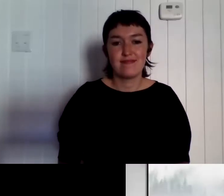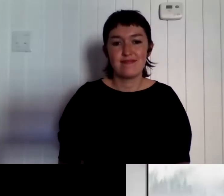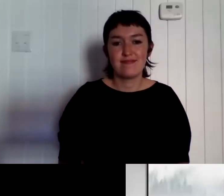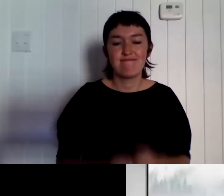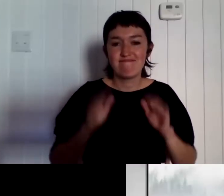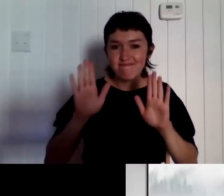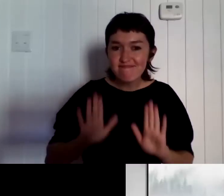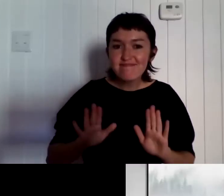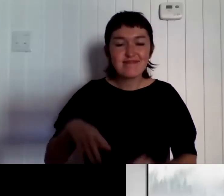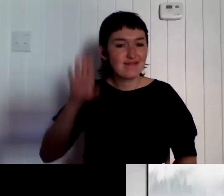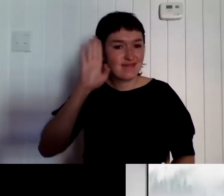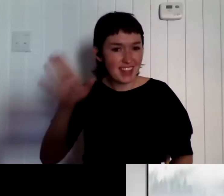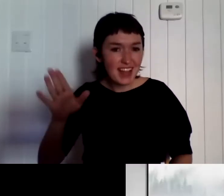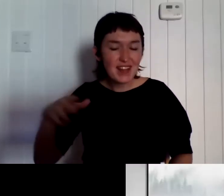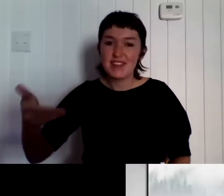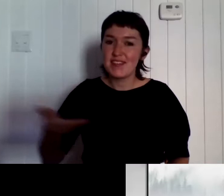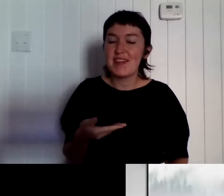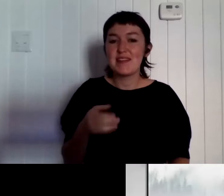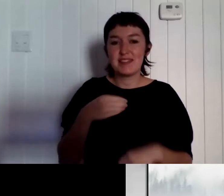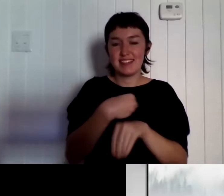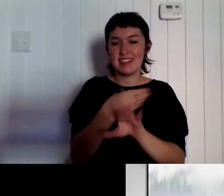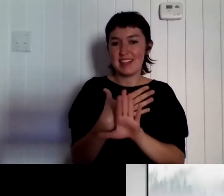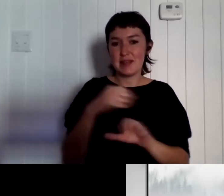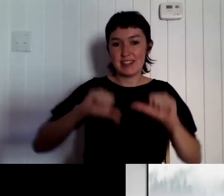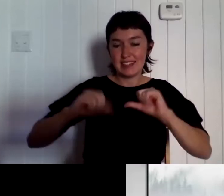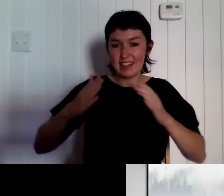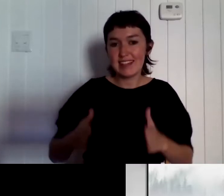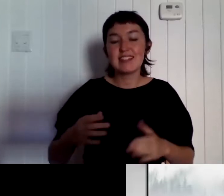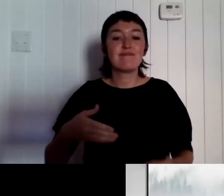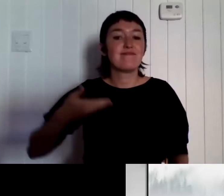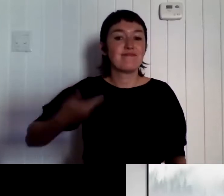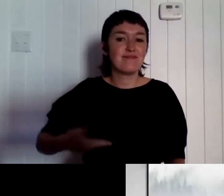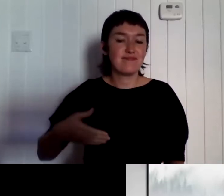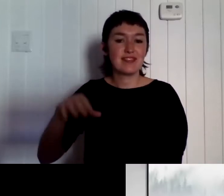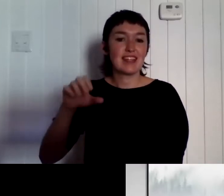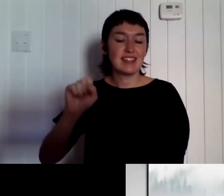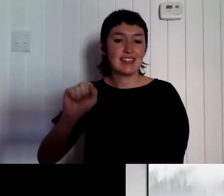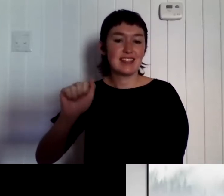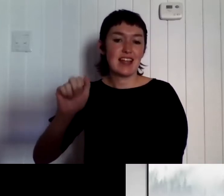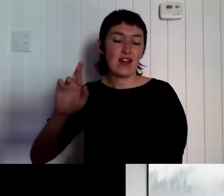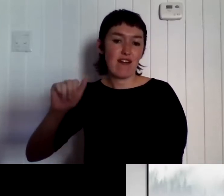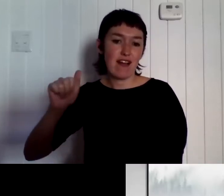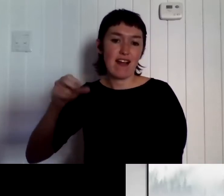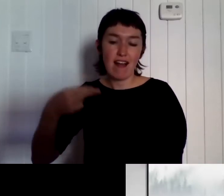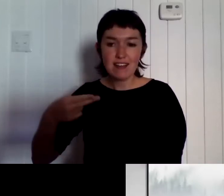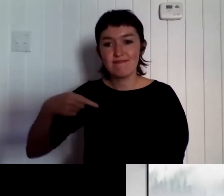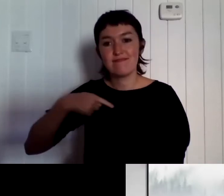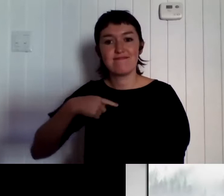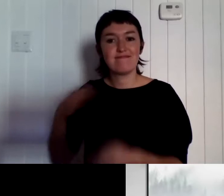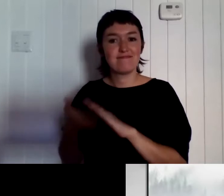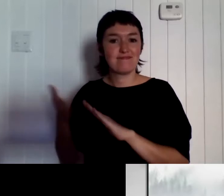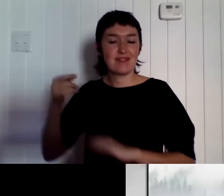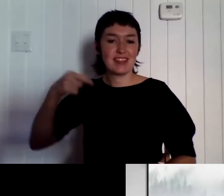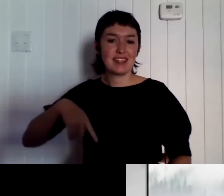Wonderful. Okay, hello. Welcome to Skype a Scientist Live. My name is Sarah McAnulty. I run the Skype a Scientist program, and today we are super lucky to